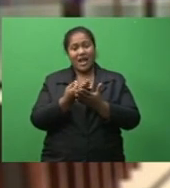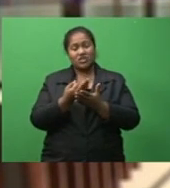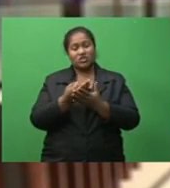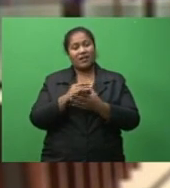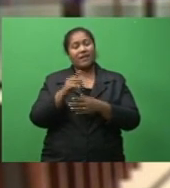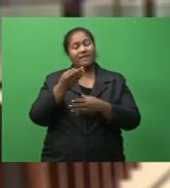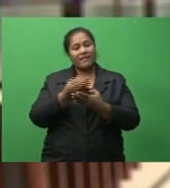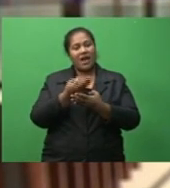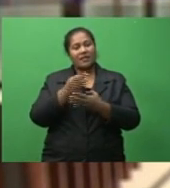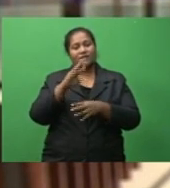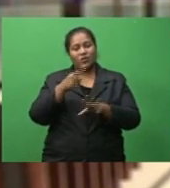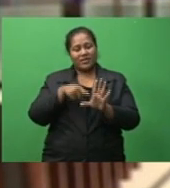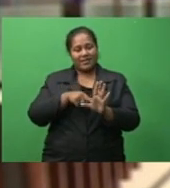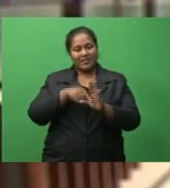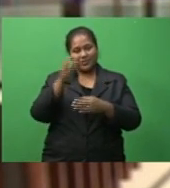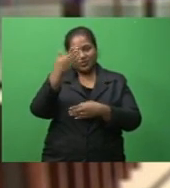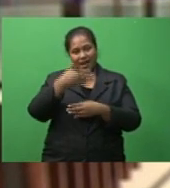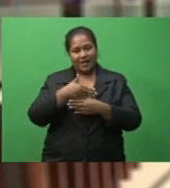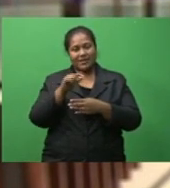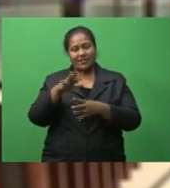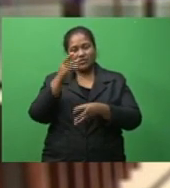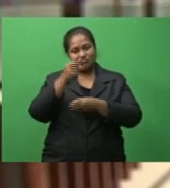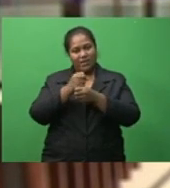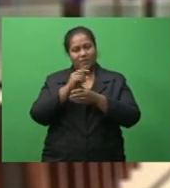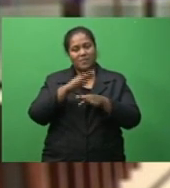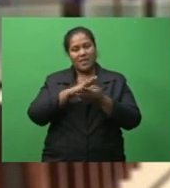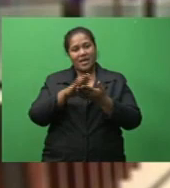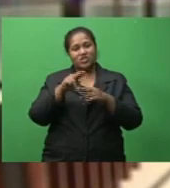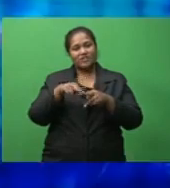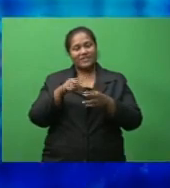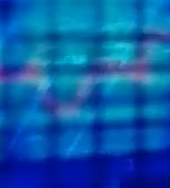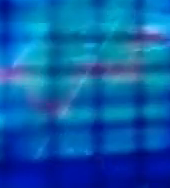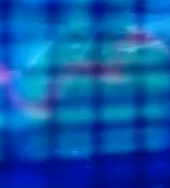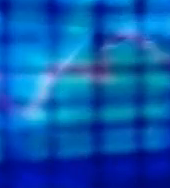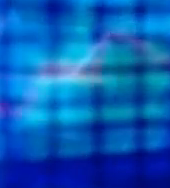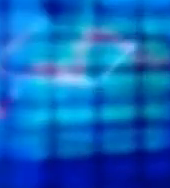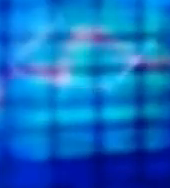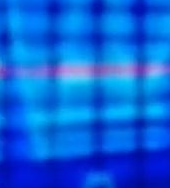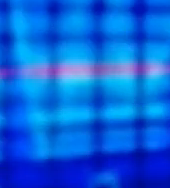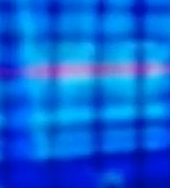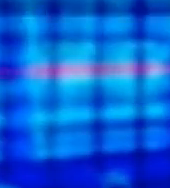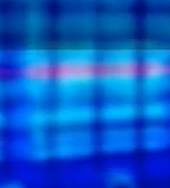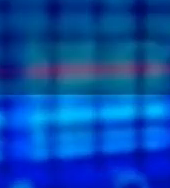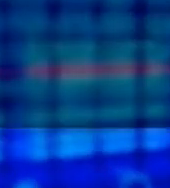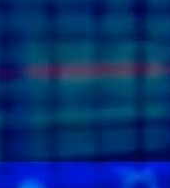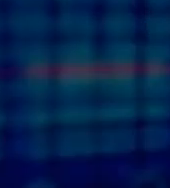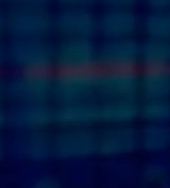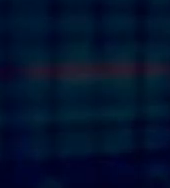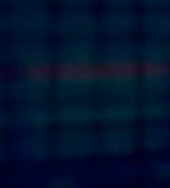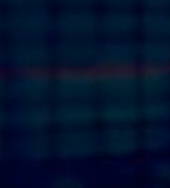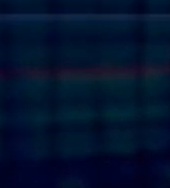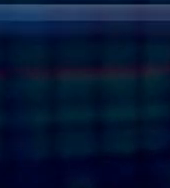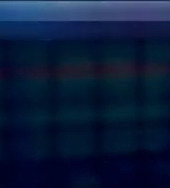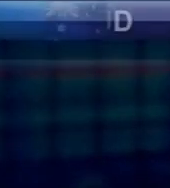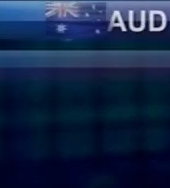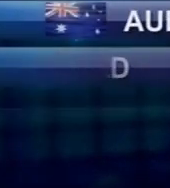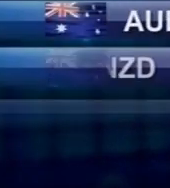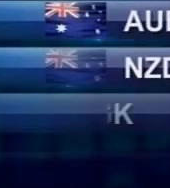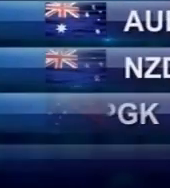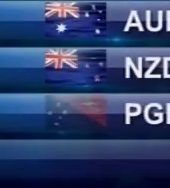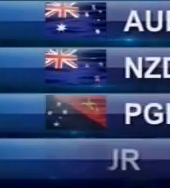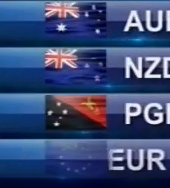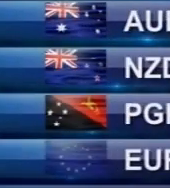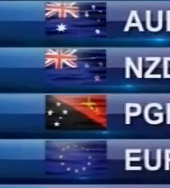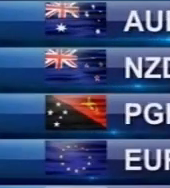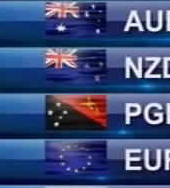for the Eurozone tonight. And that's a wrap from HFC Bank, Naka. Turning to today's exchange rates as set this morning, the Fiji